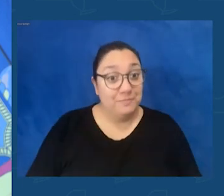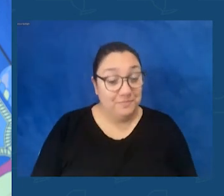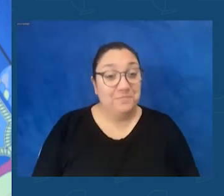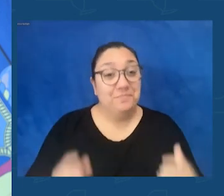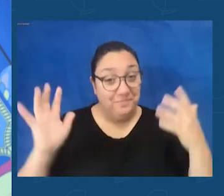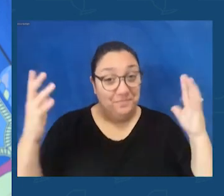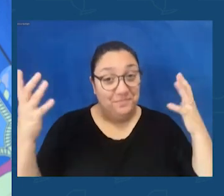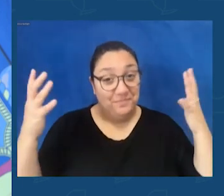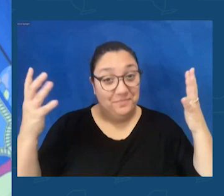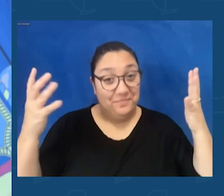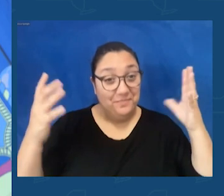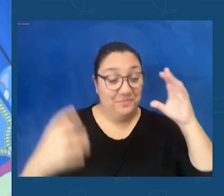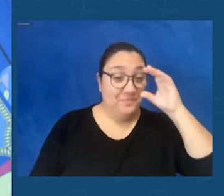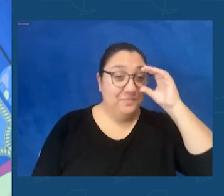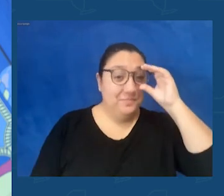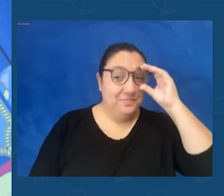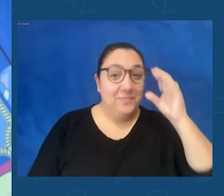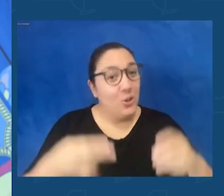Hoosick Falls.